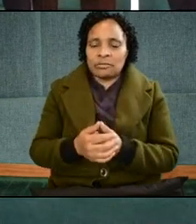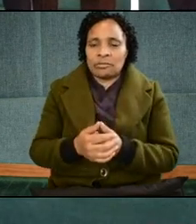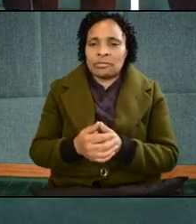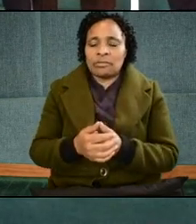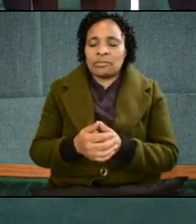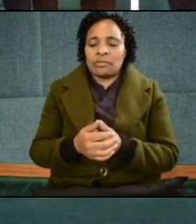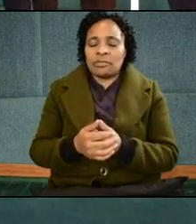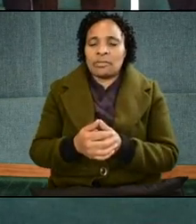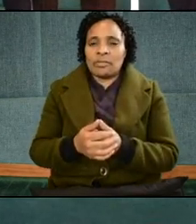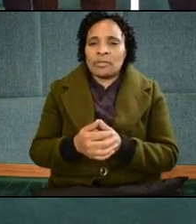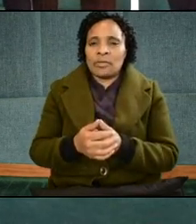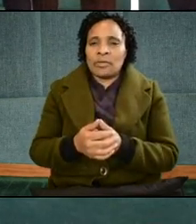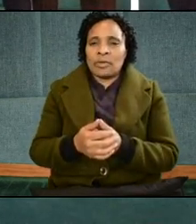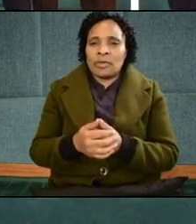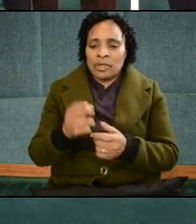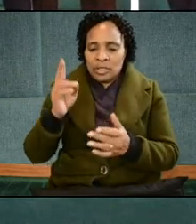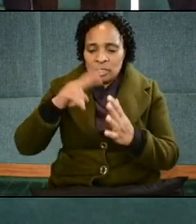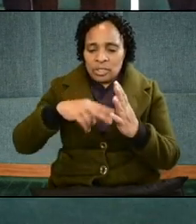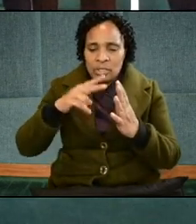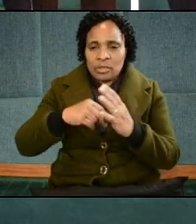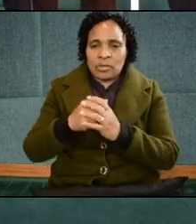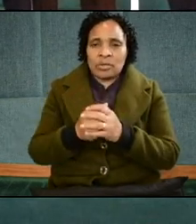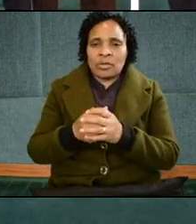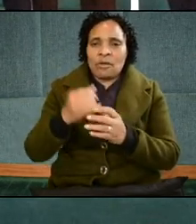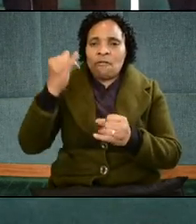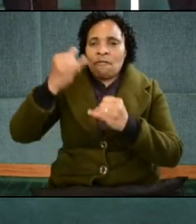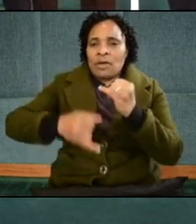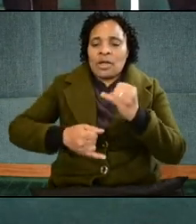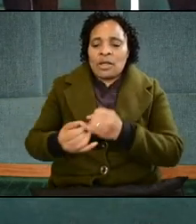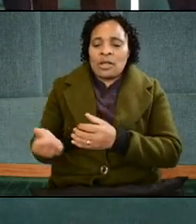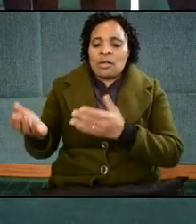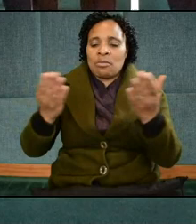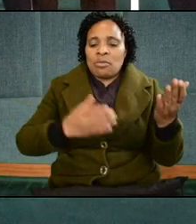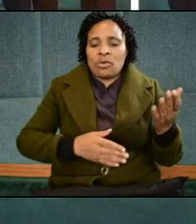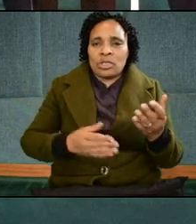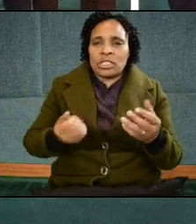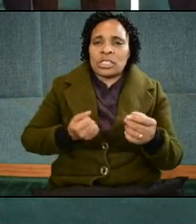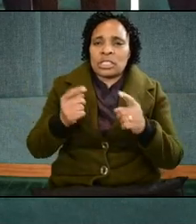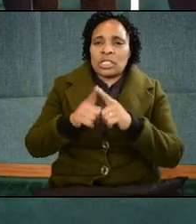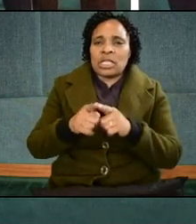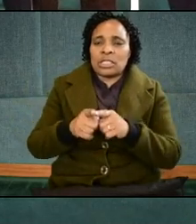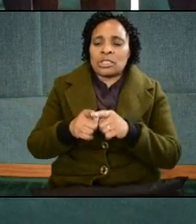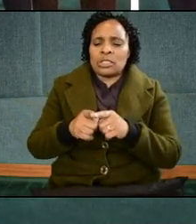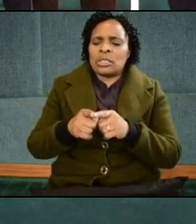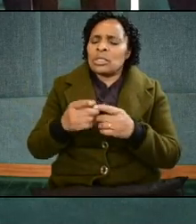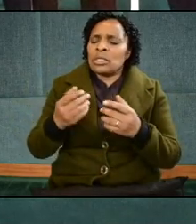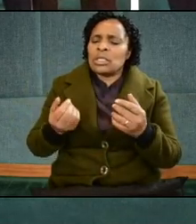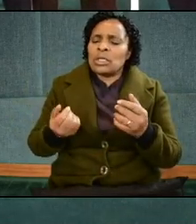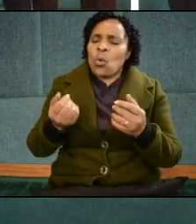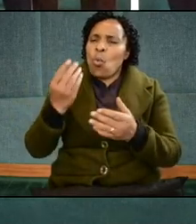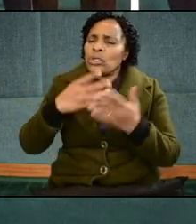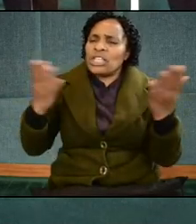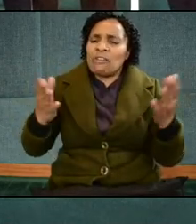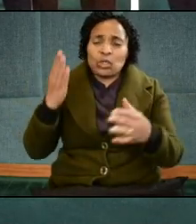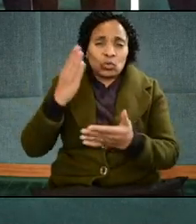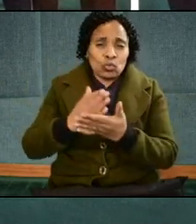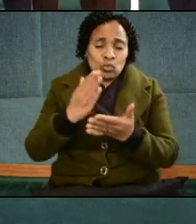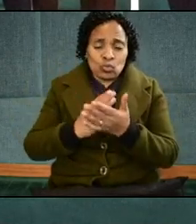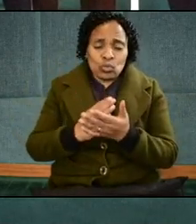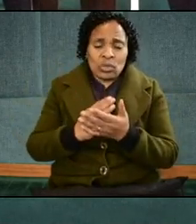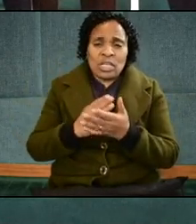punchlines. You can have Salmon read that for us. Finally, brothers and sisters, whatever is true, whatever is